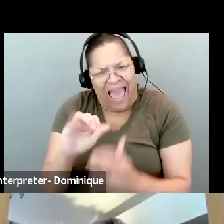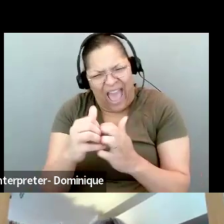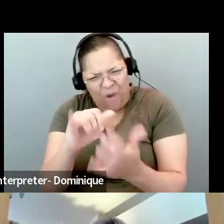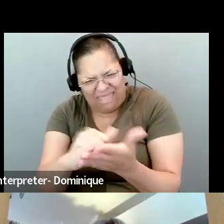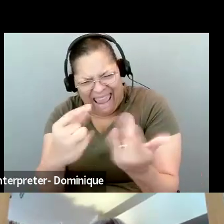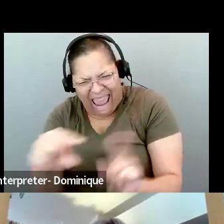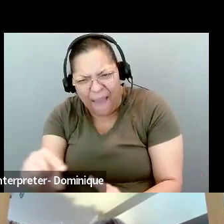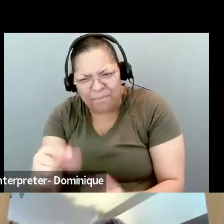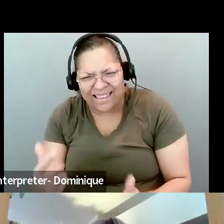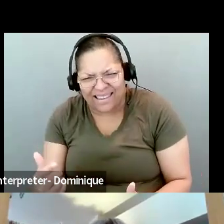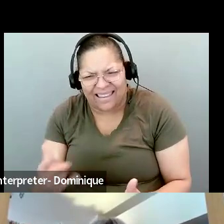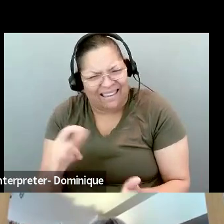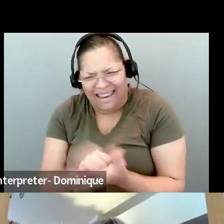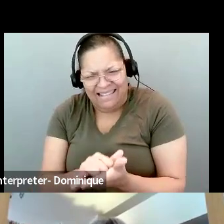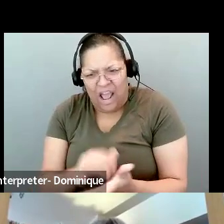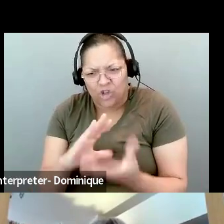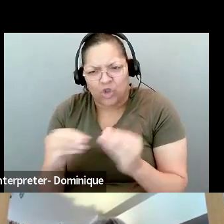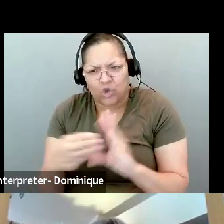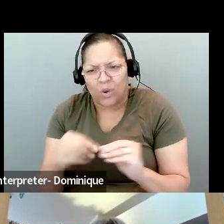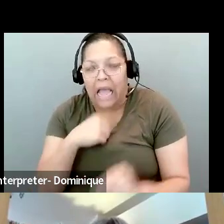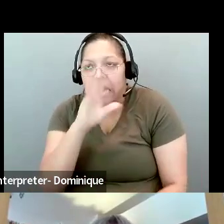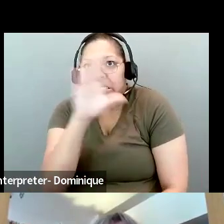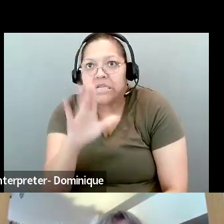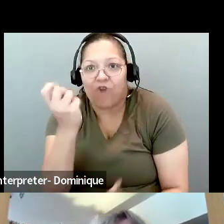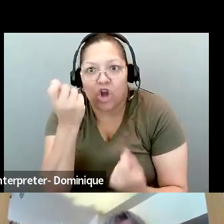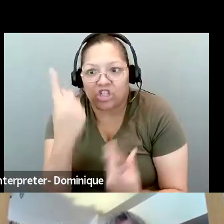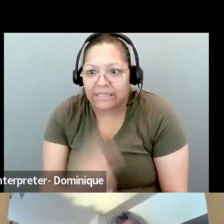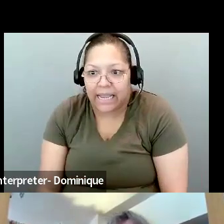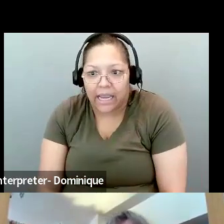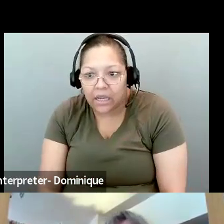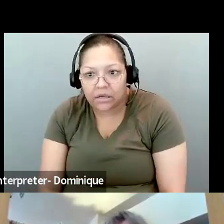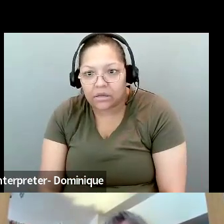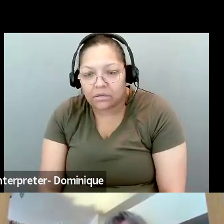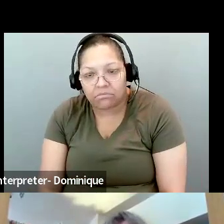that, I never understand.